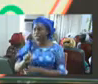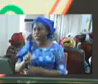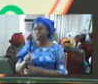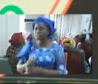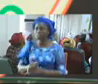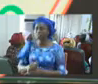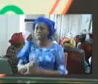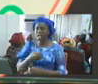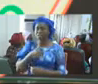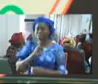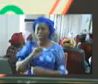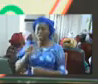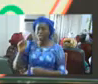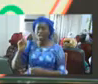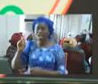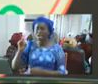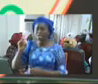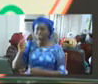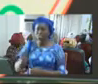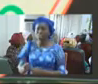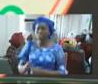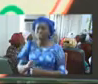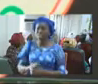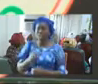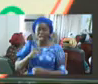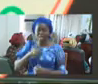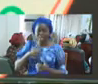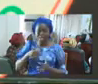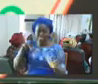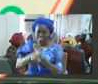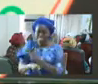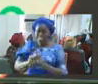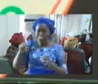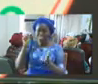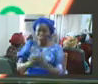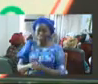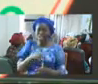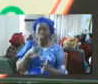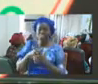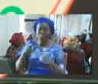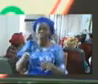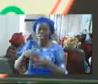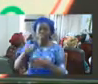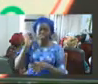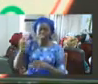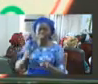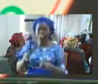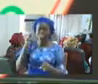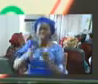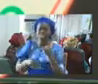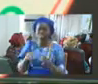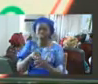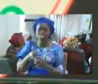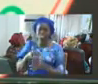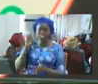ass have I slain 1,000 men. And it came to pass, when he had made an end of speaking, that he cast away the